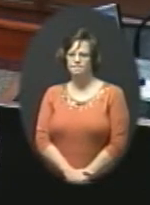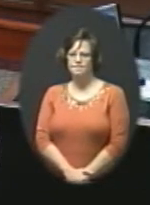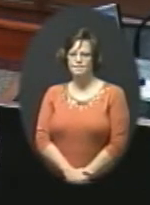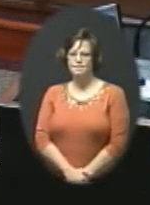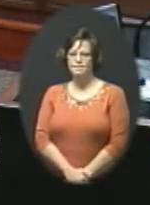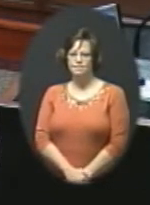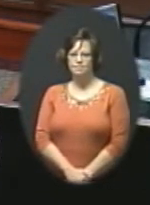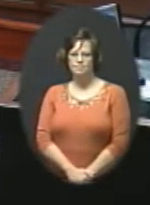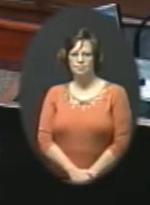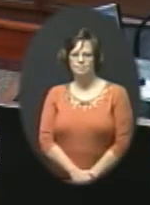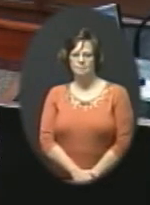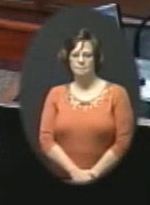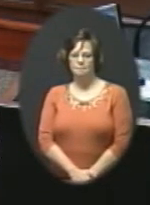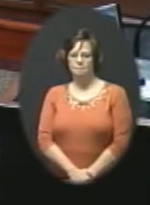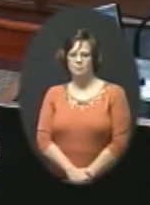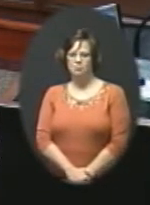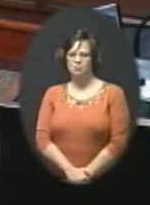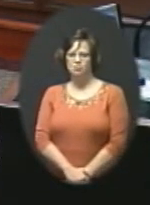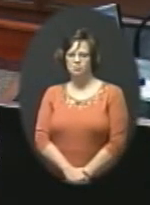You know how I stole that from you.